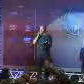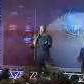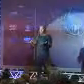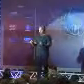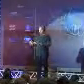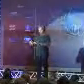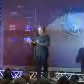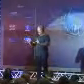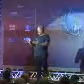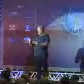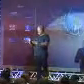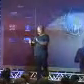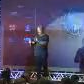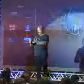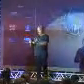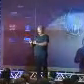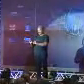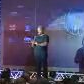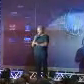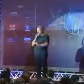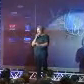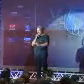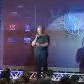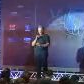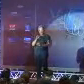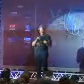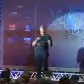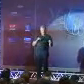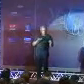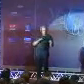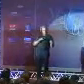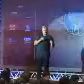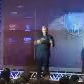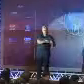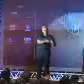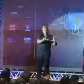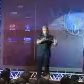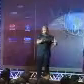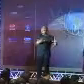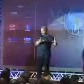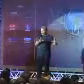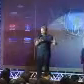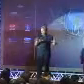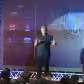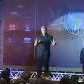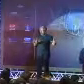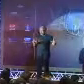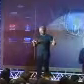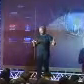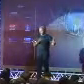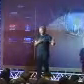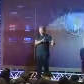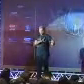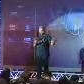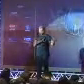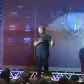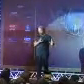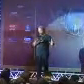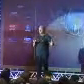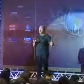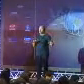top of our Windows emulator called Wine. If that is not good enough, you can run Windows